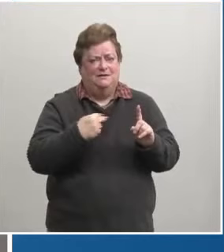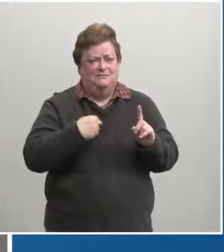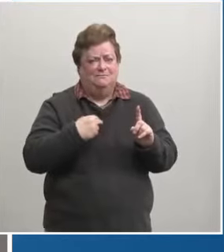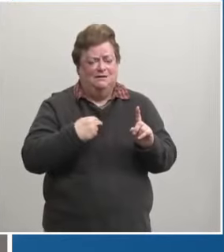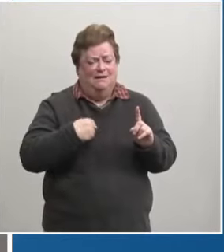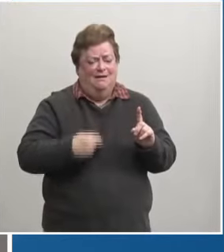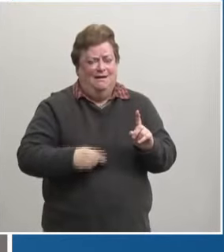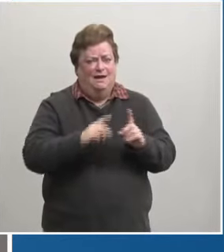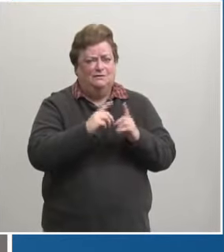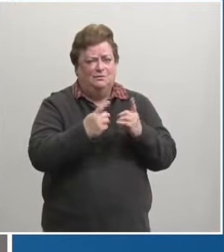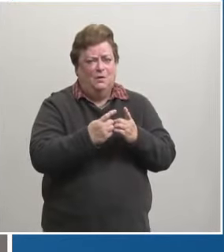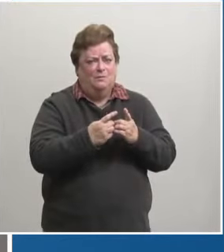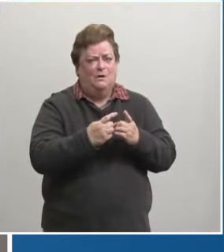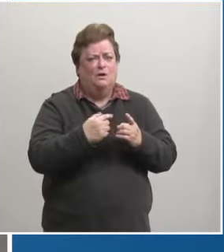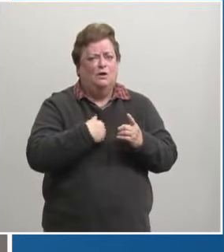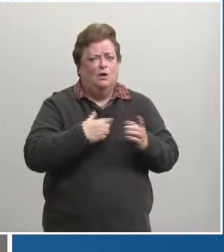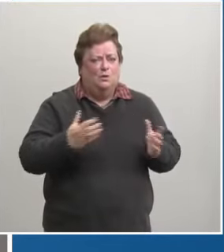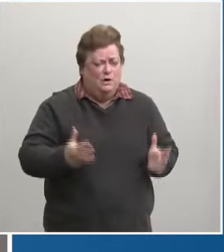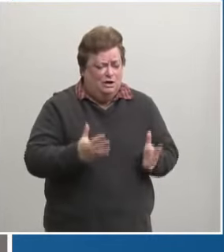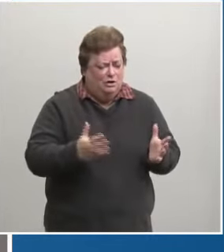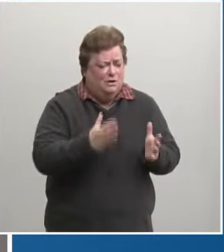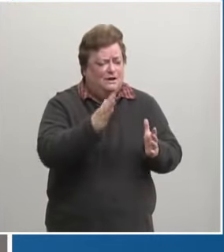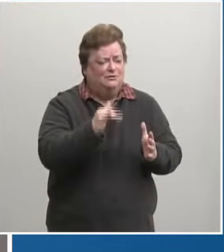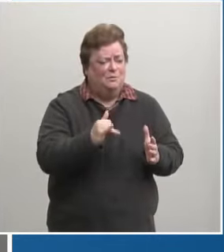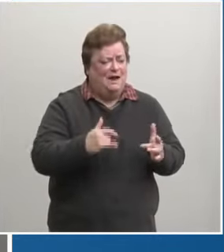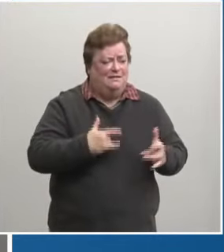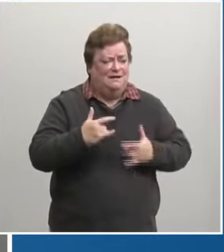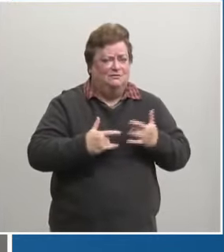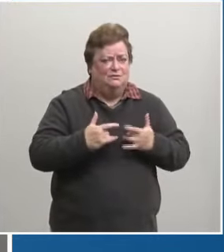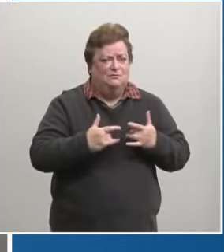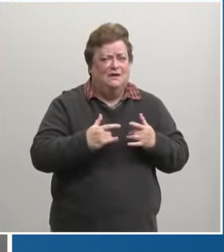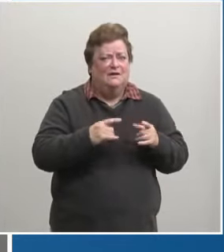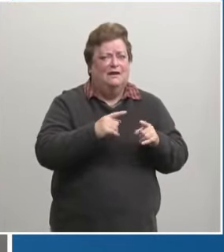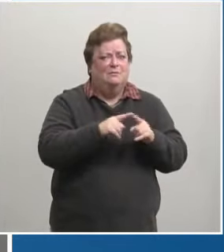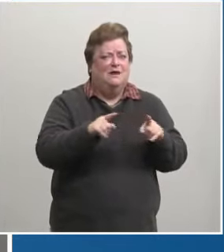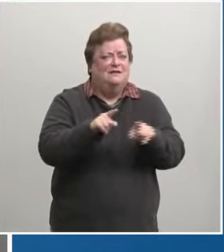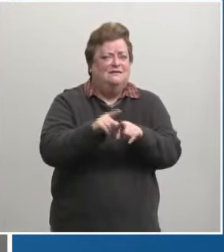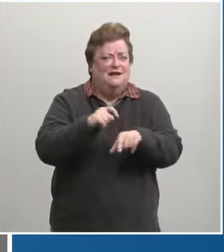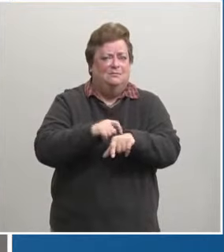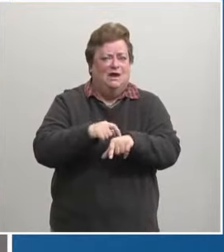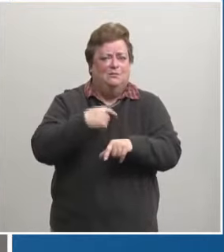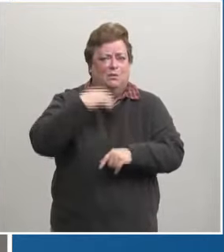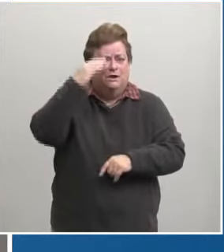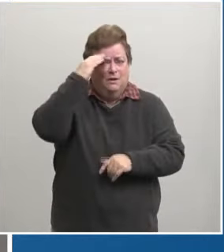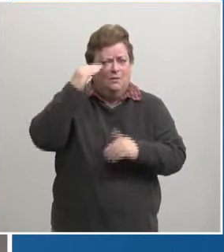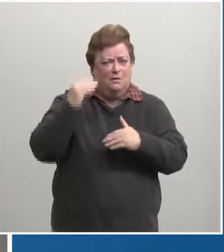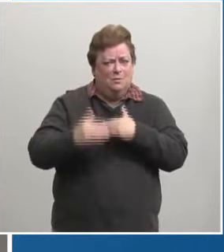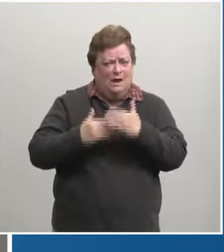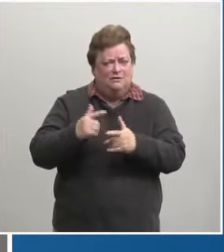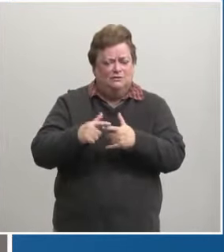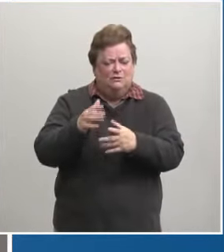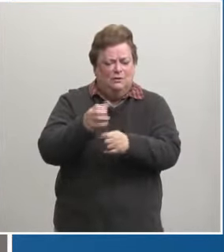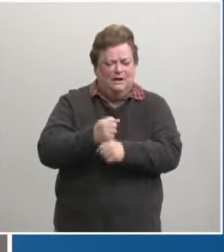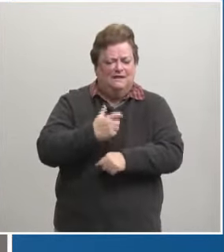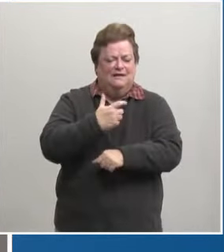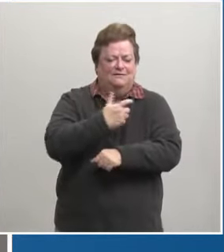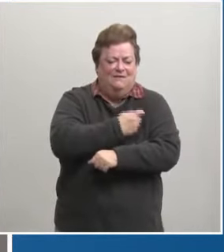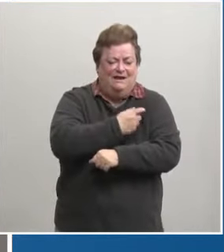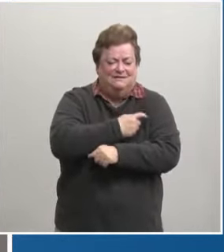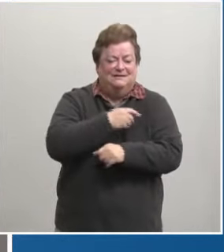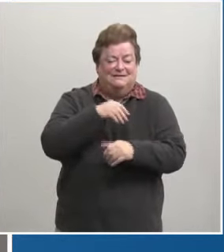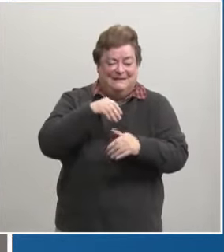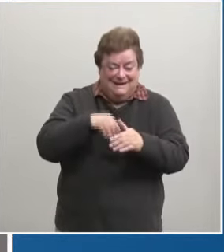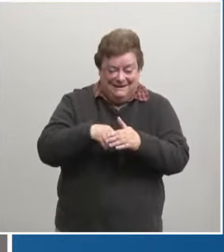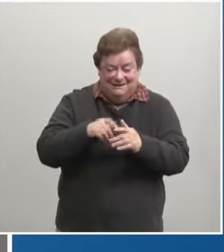are encouraged by the enthusiasm. At the same time, we also know the progress in getting vaccine into people's